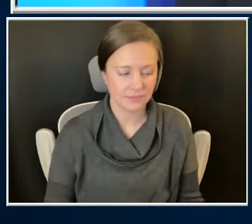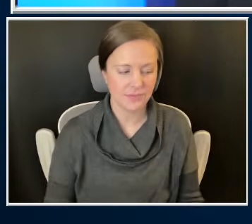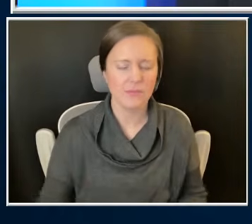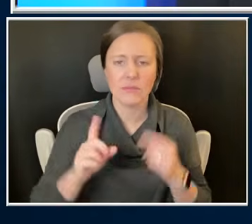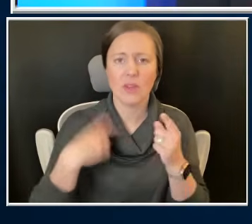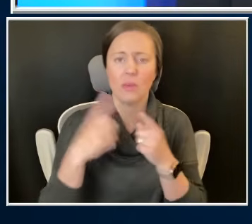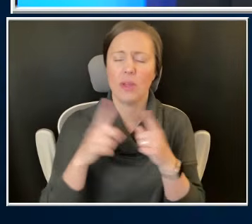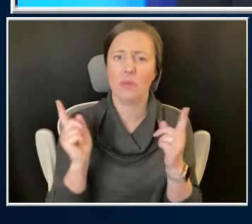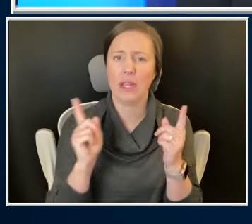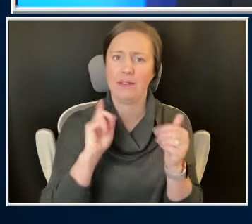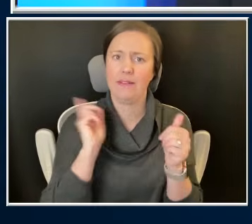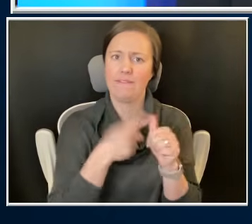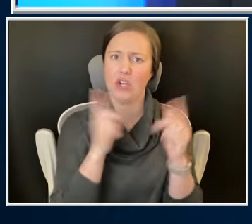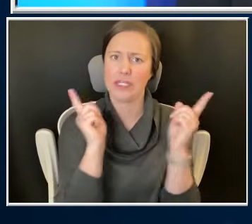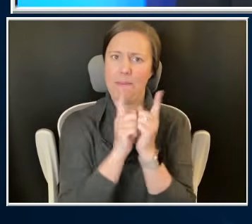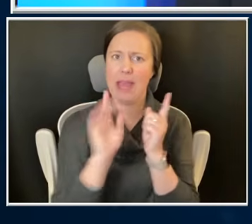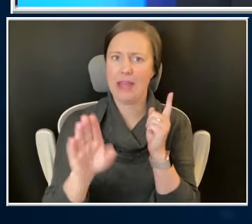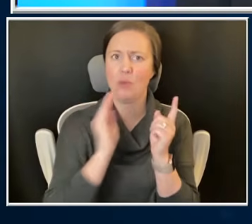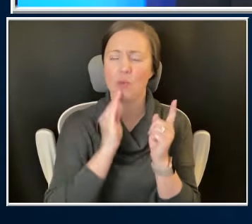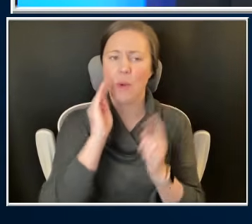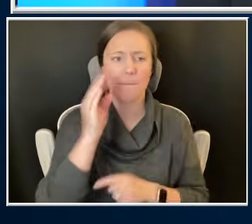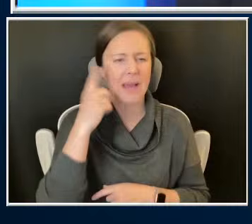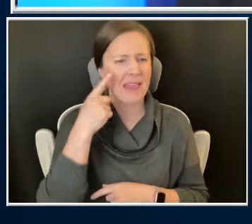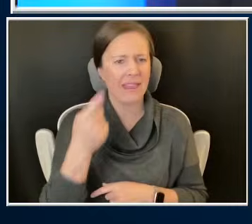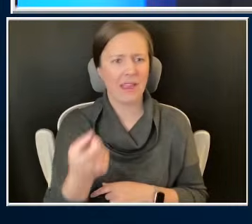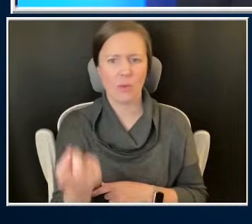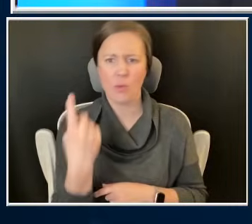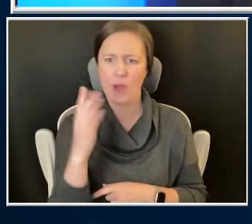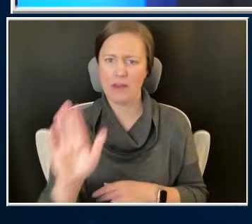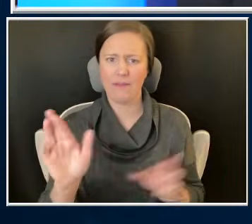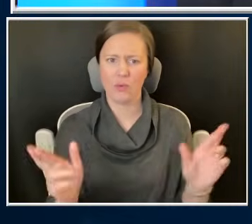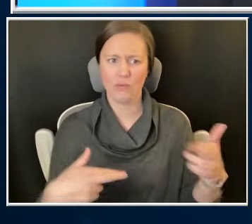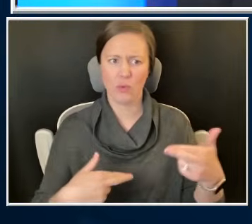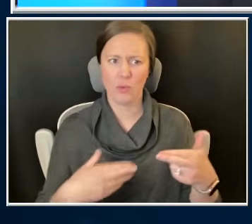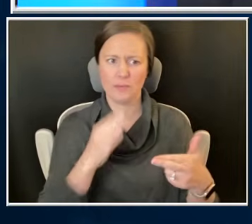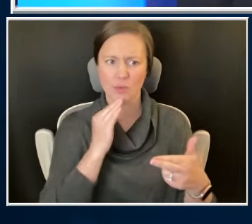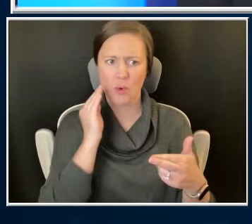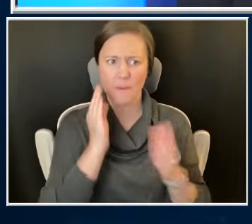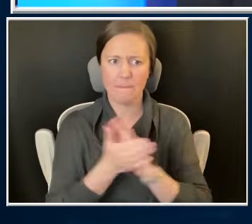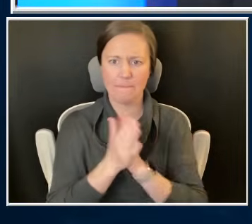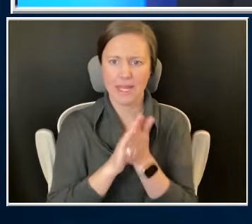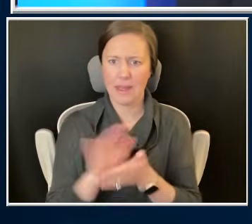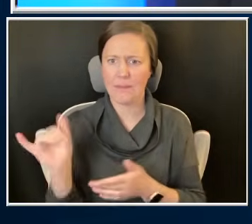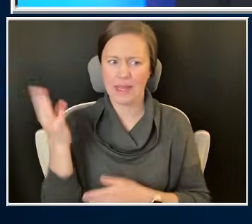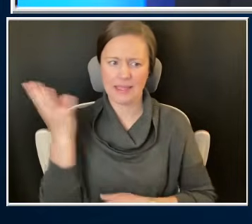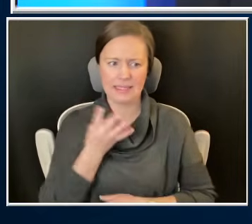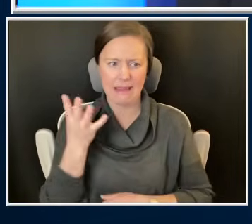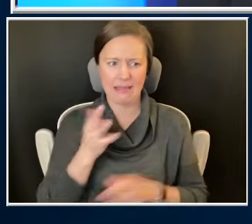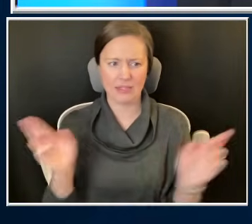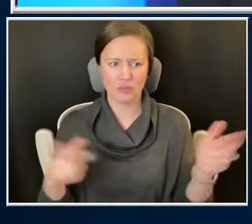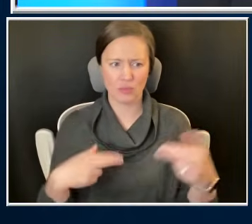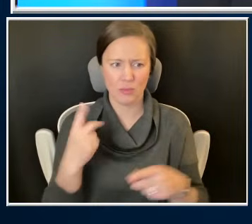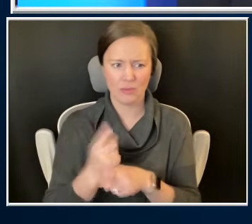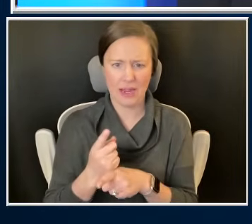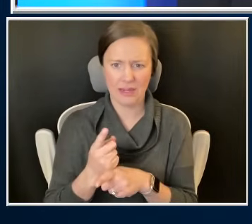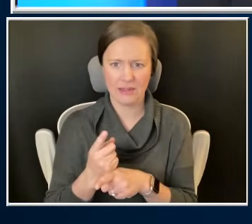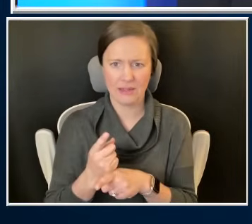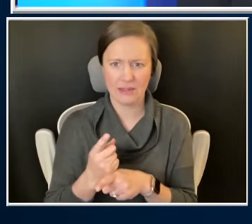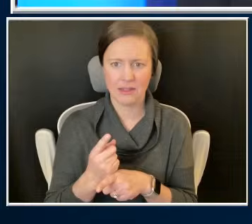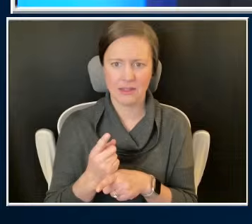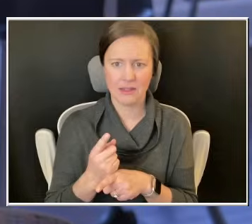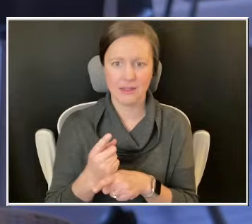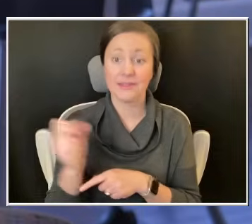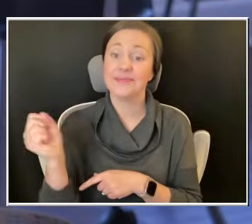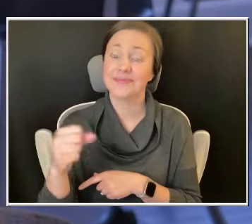out at your home, I believe you had turned one of the rooms in your home into a dialysis room. Mm-hmm. Is that still the case? Yes,